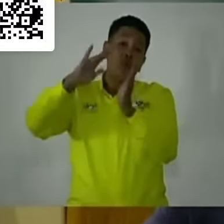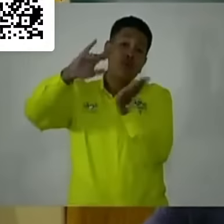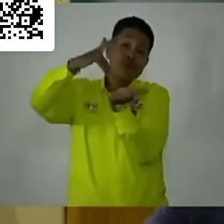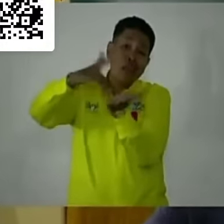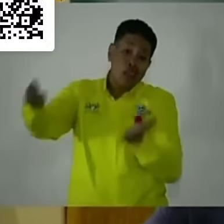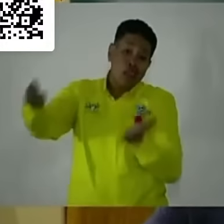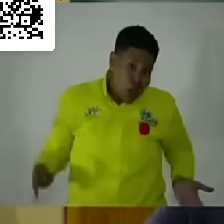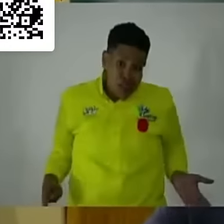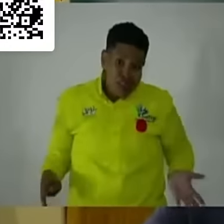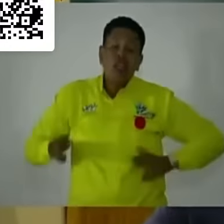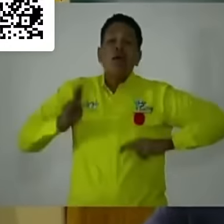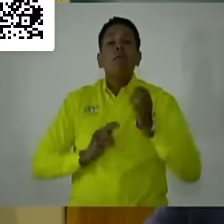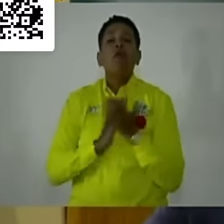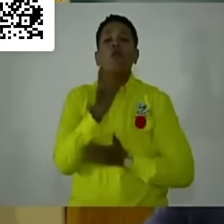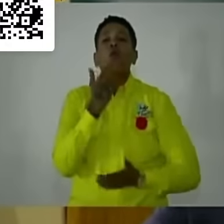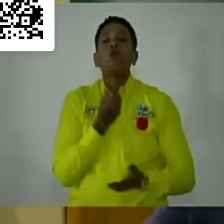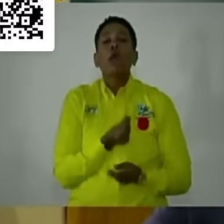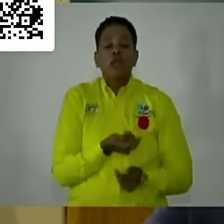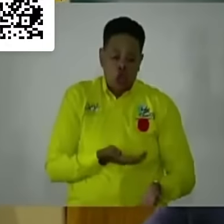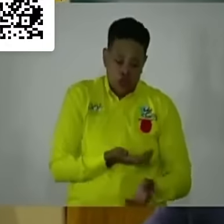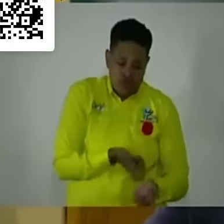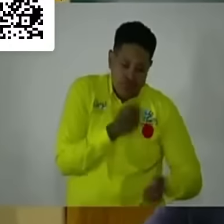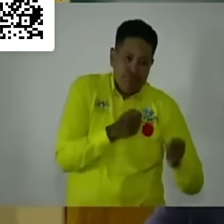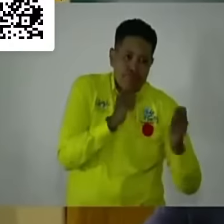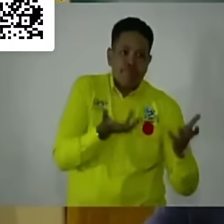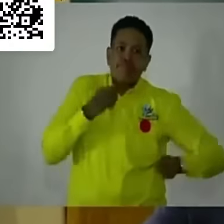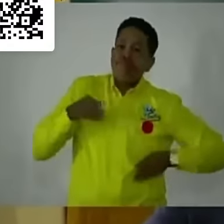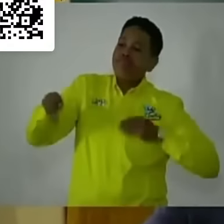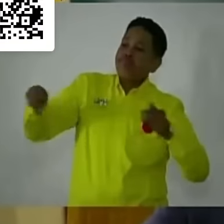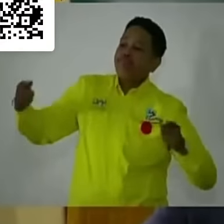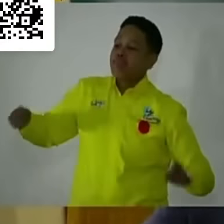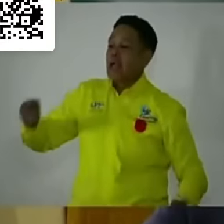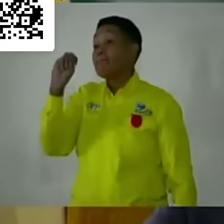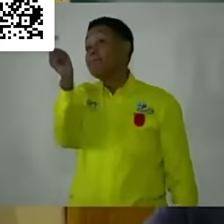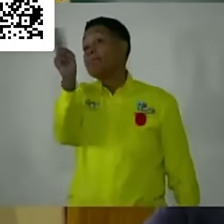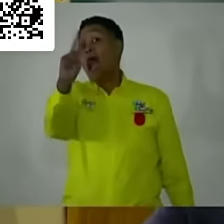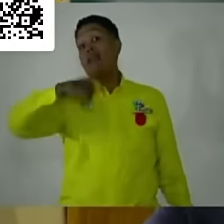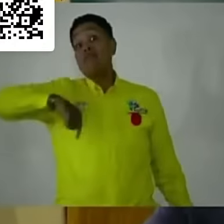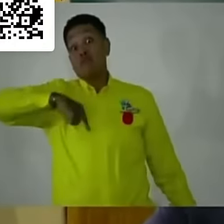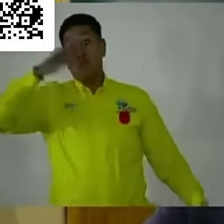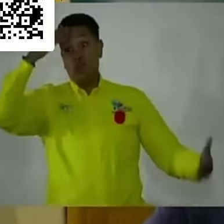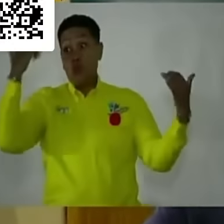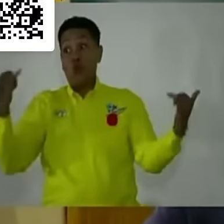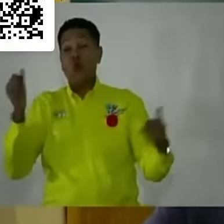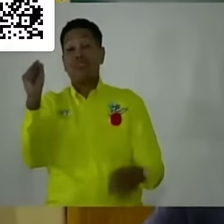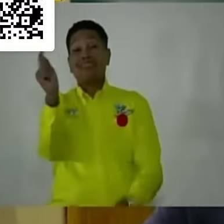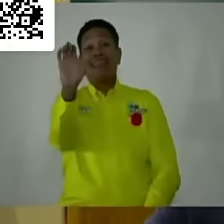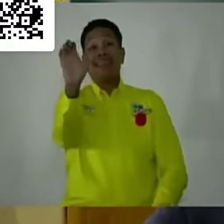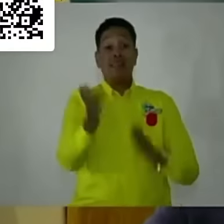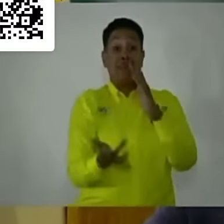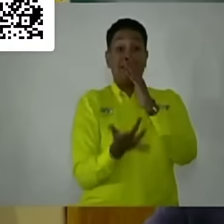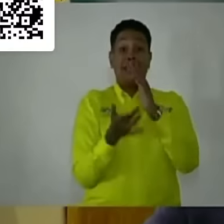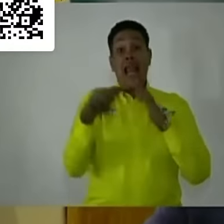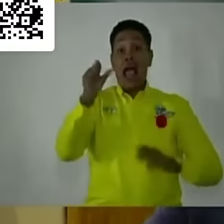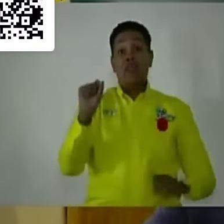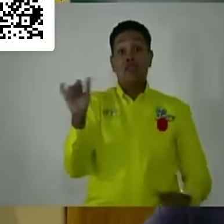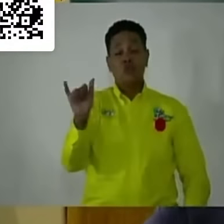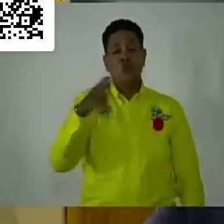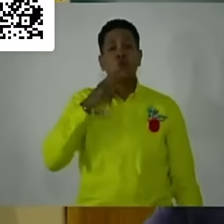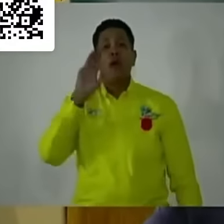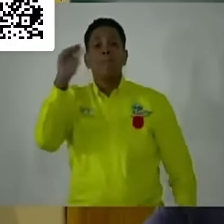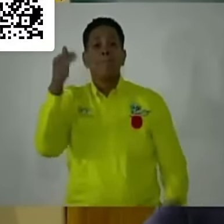centers that were built through our bauxite industry, Mandeville as we know it, St. Elizabeth Technical as we know it, Manchester